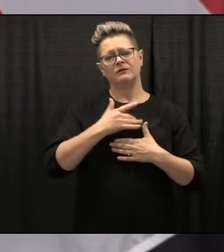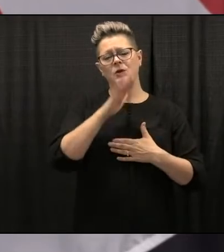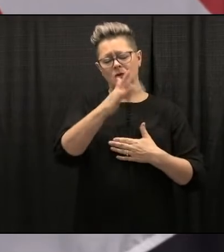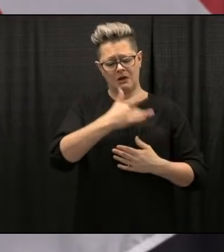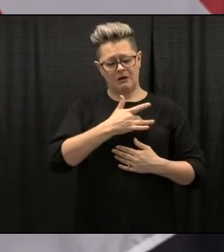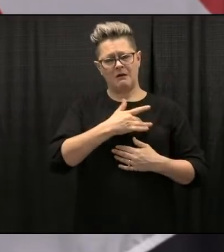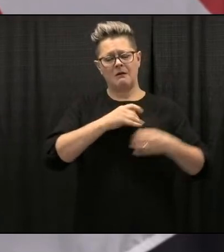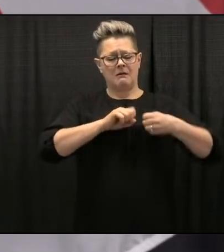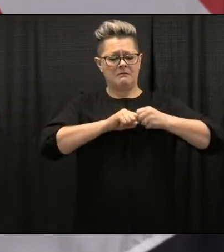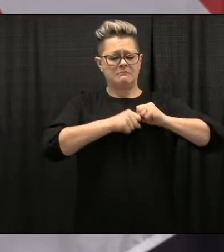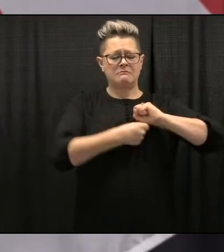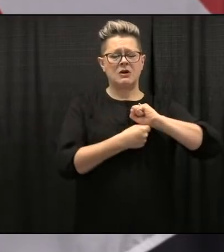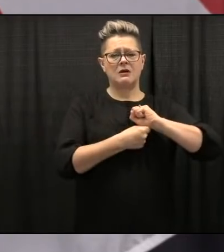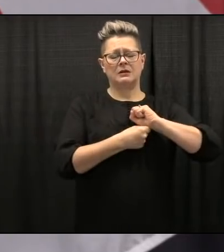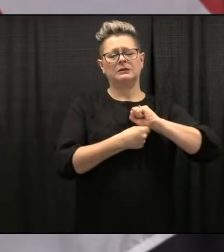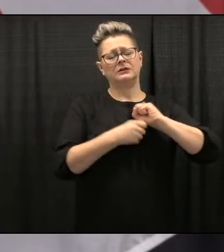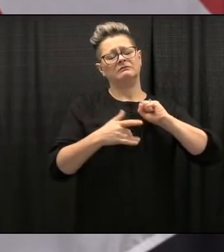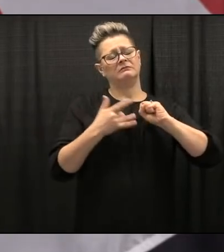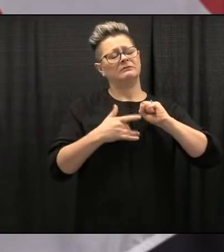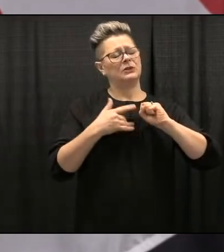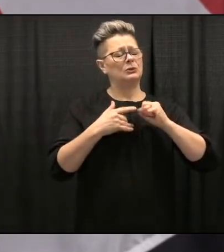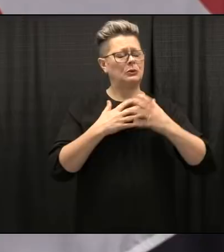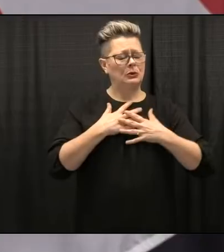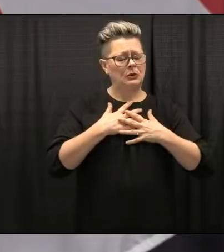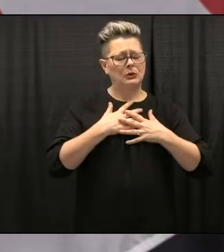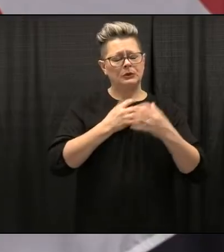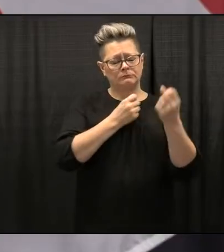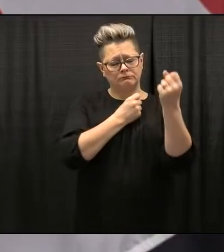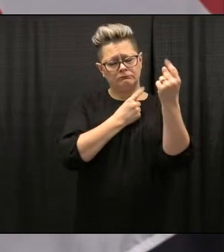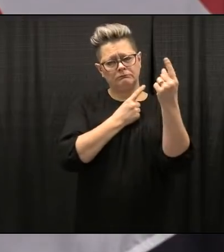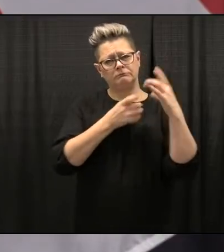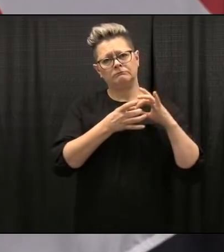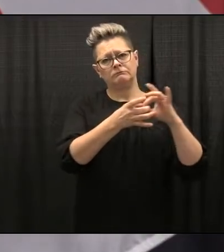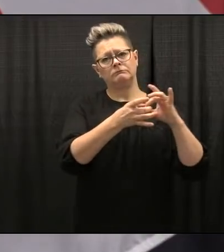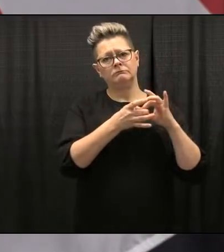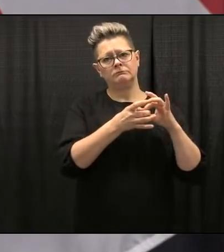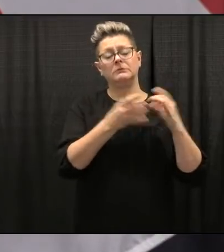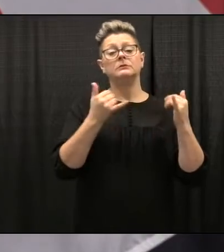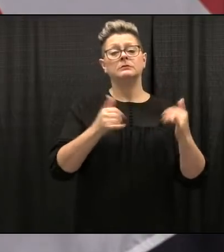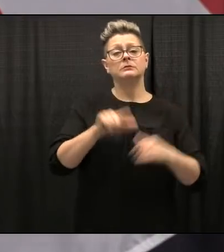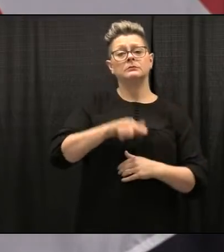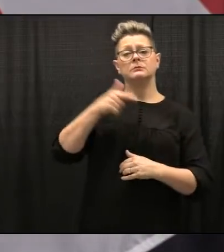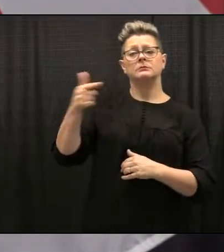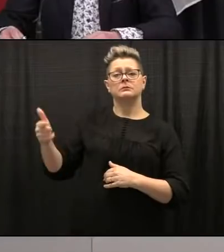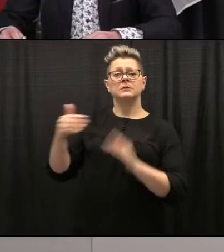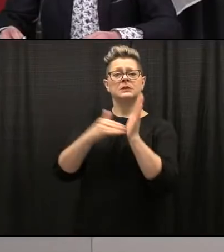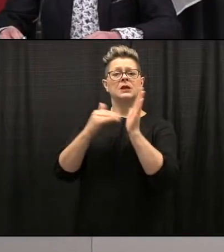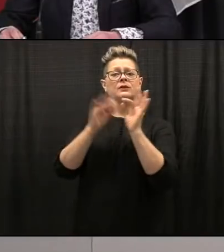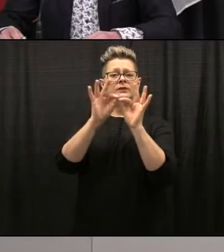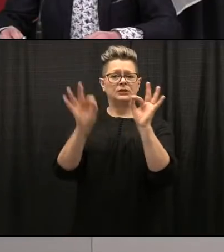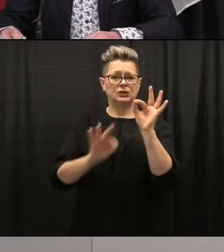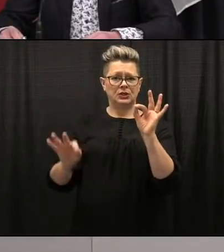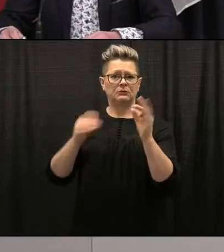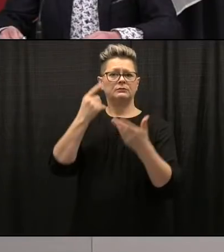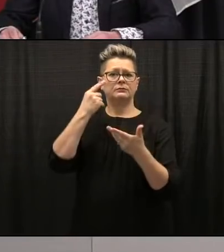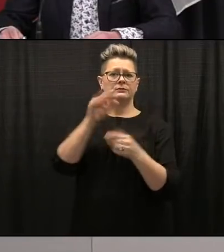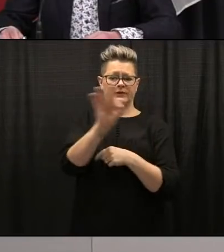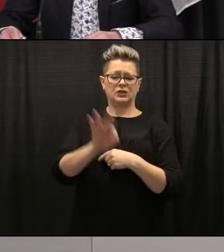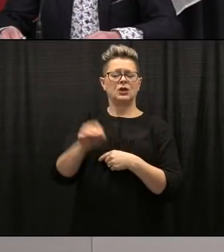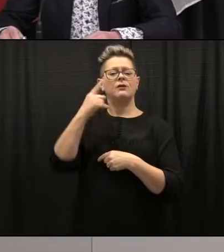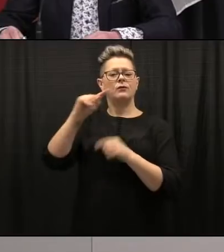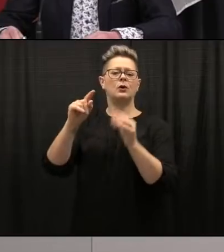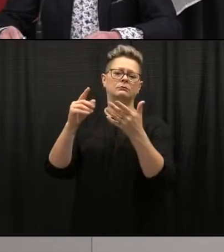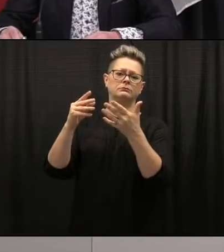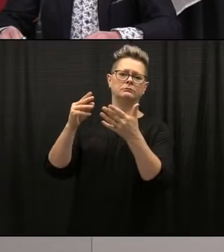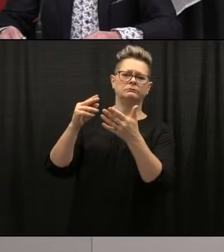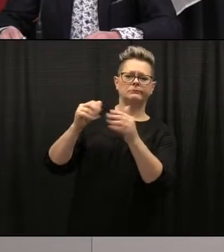hearts. I'll now turn things over to Dr. Fitzgerald for today's update and an update on the levels. Dr. Fitzgerald. Thank you, Premier.